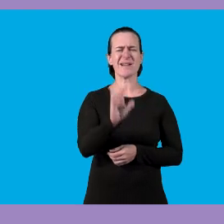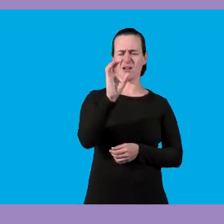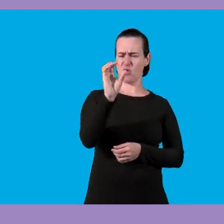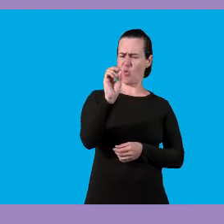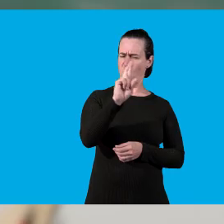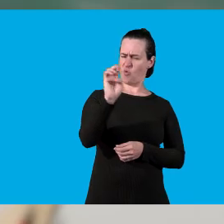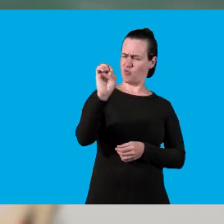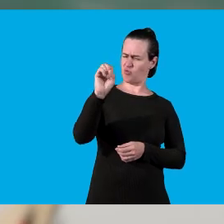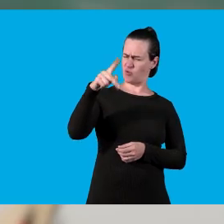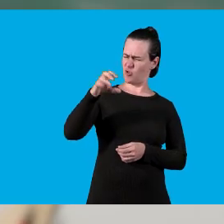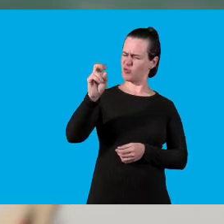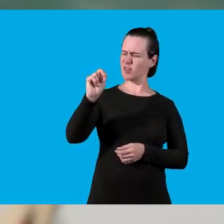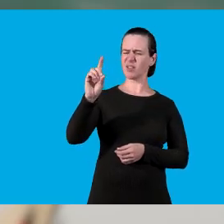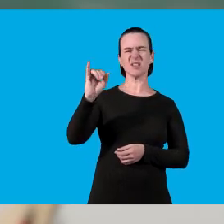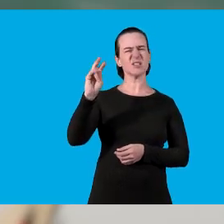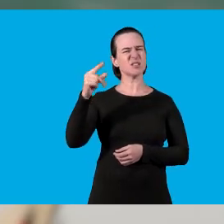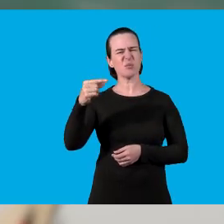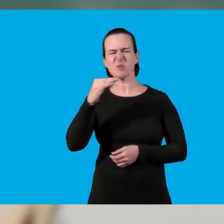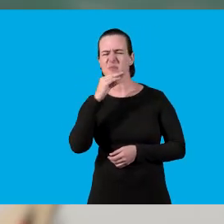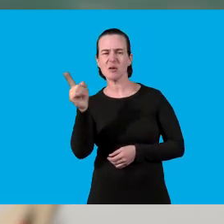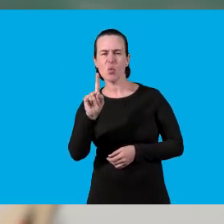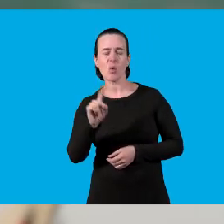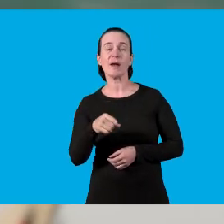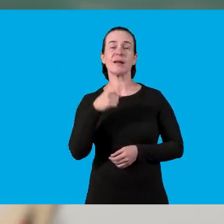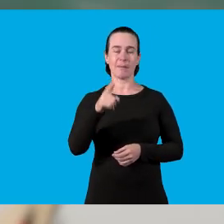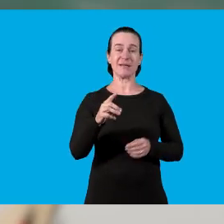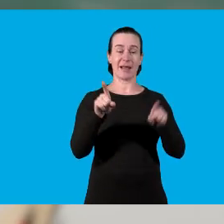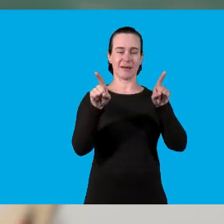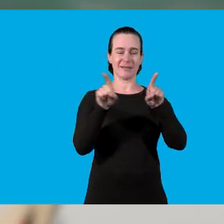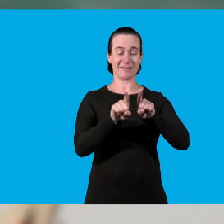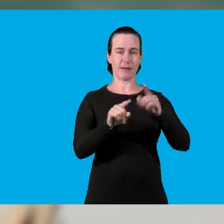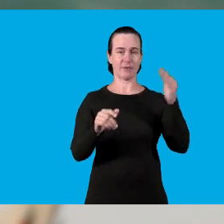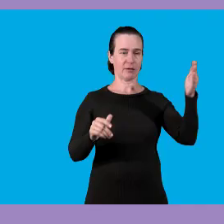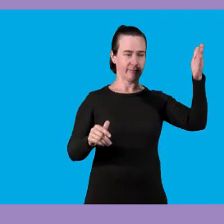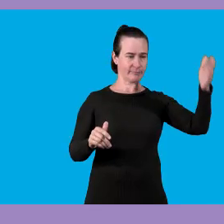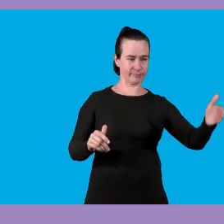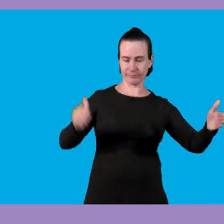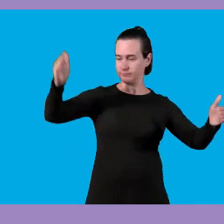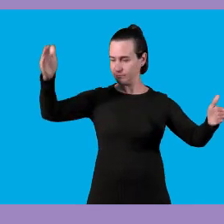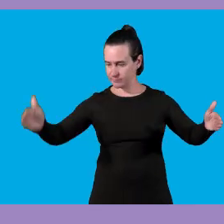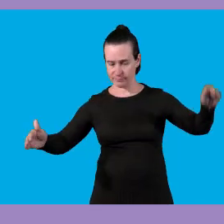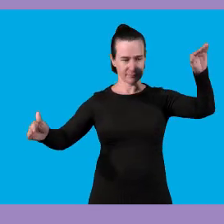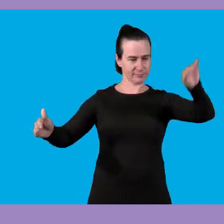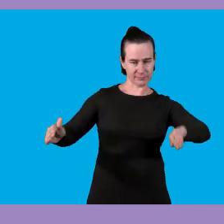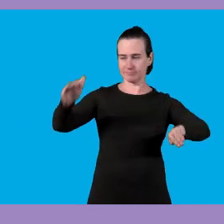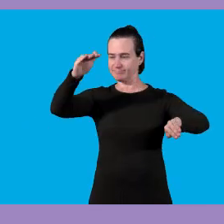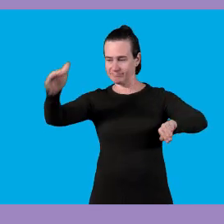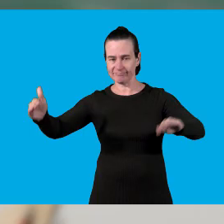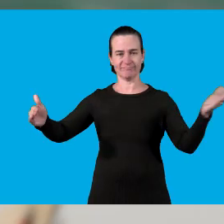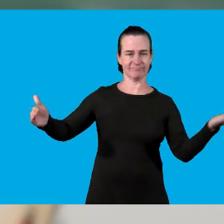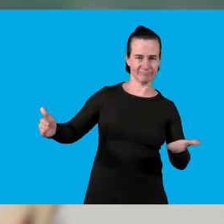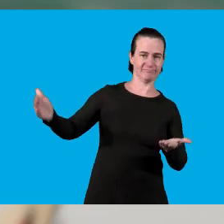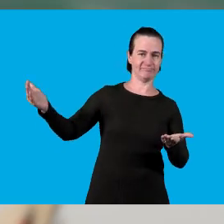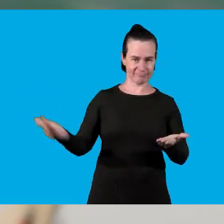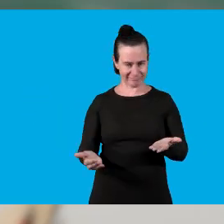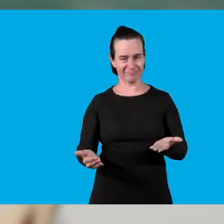side that is proportional, corresponding to, in terms of the shape. If it's the